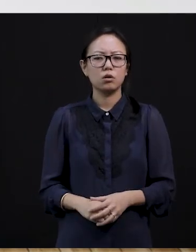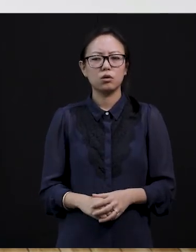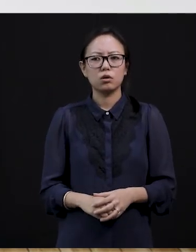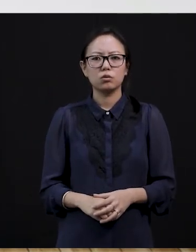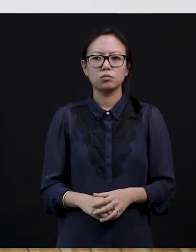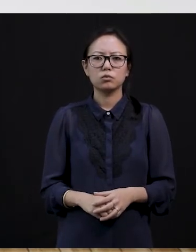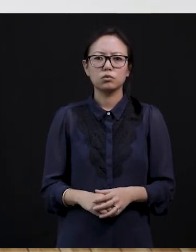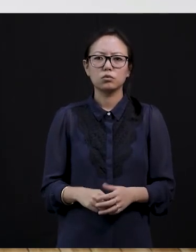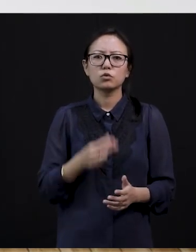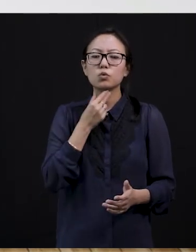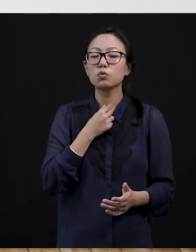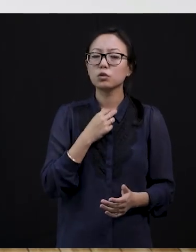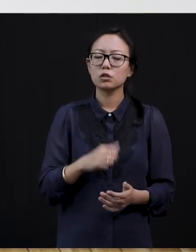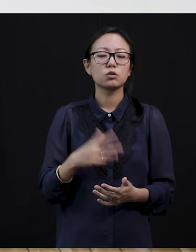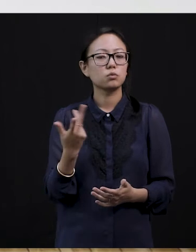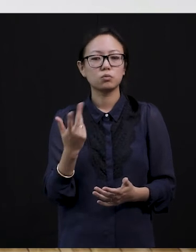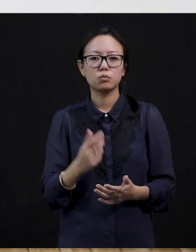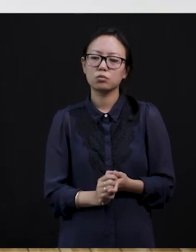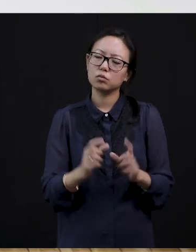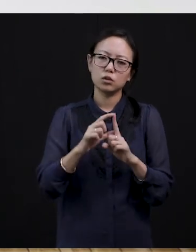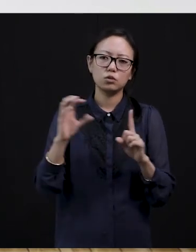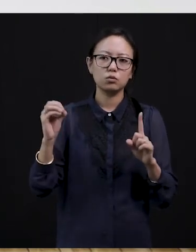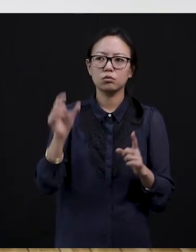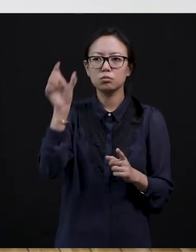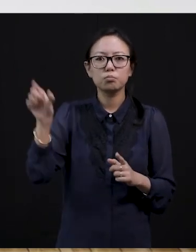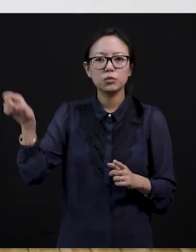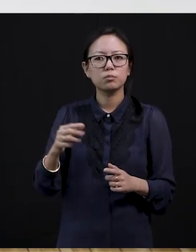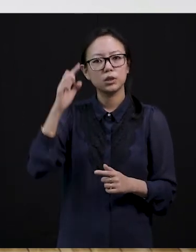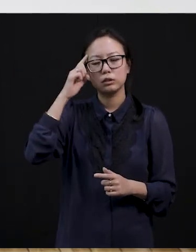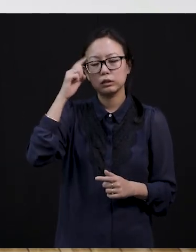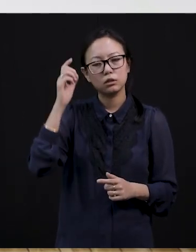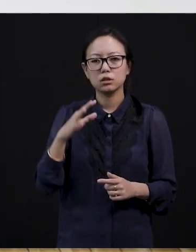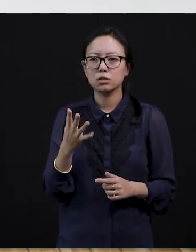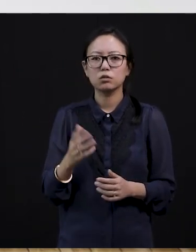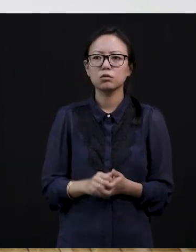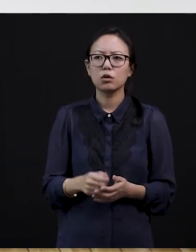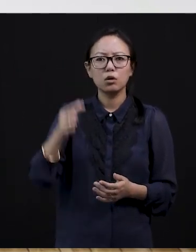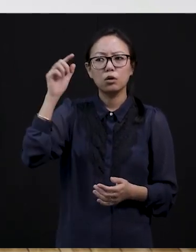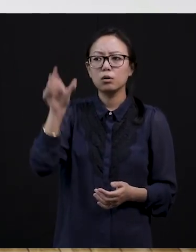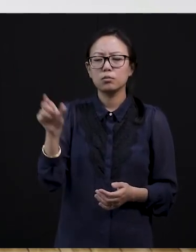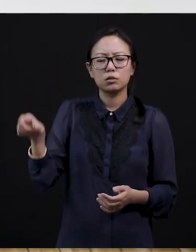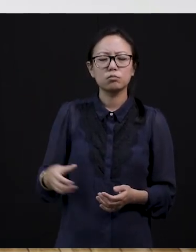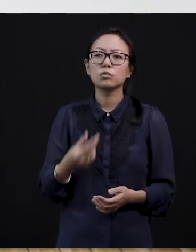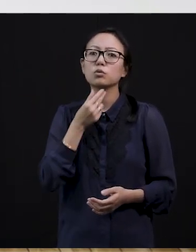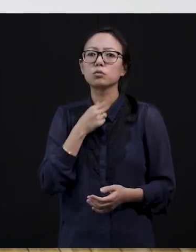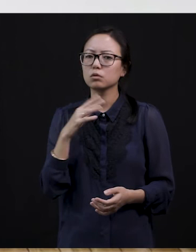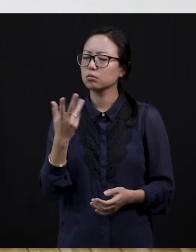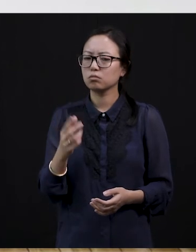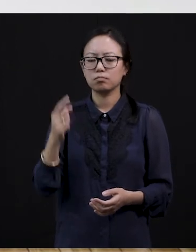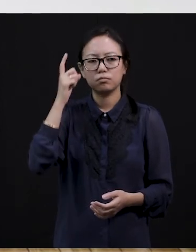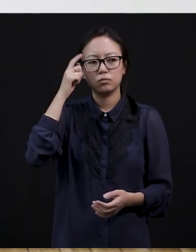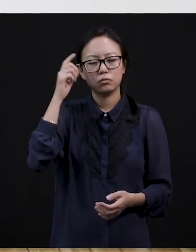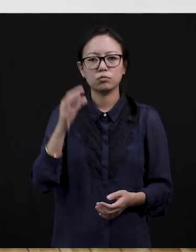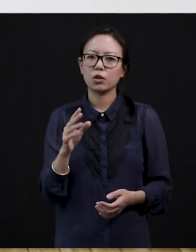we had in this world. The second type of government that we have is monarchy, where you have a king or the queen who rules, and